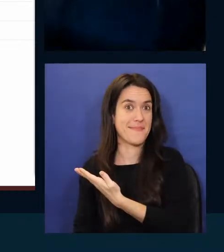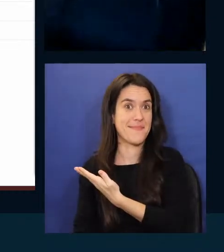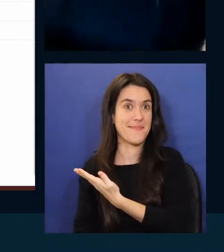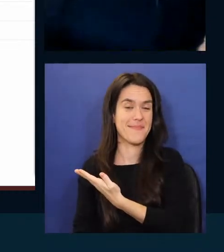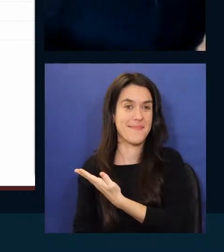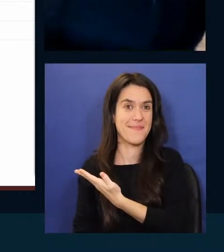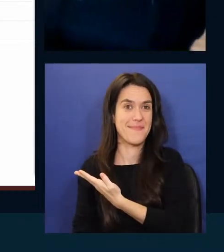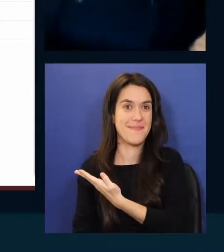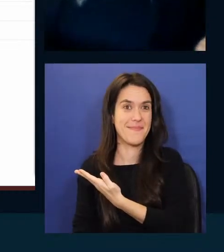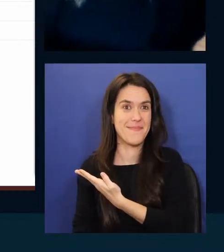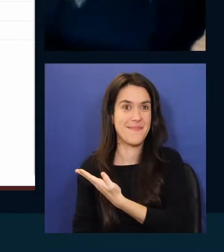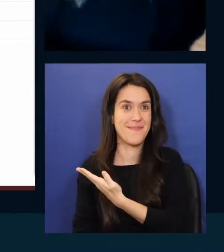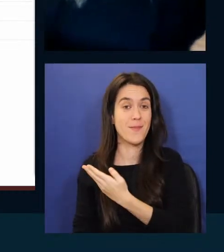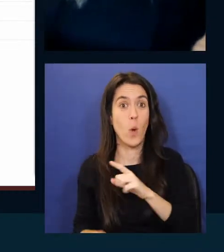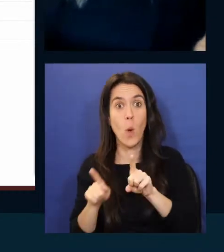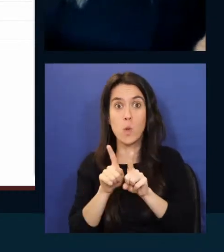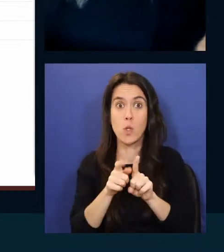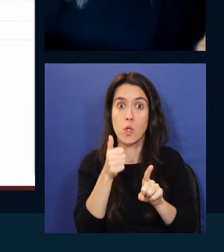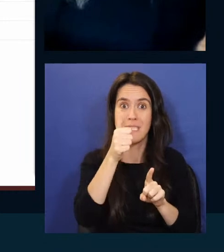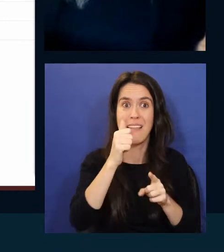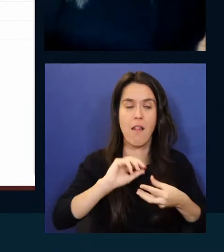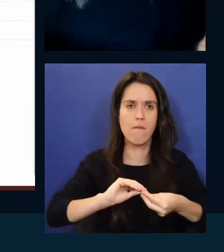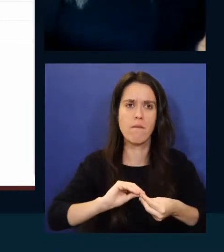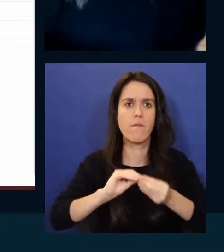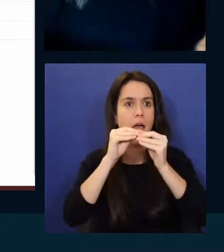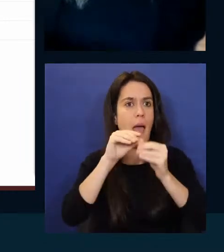application yourself from within Teams.